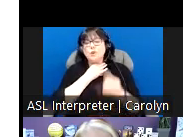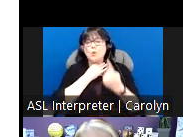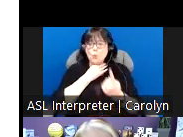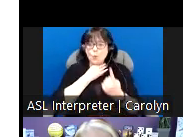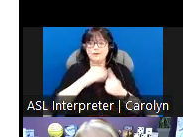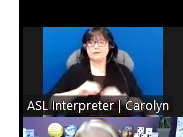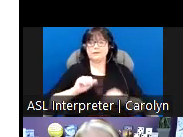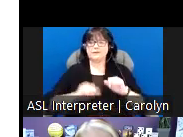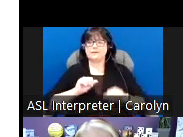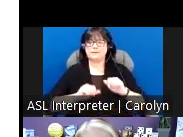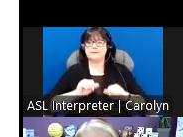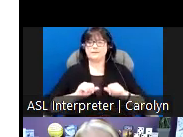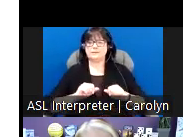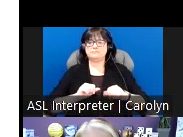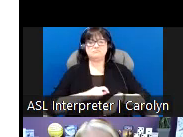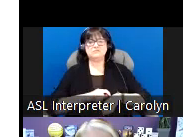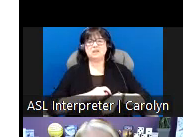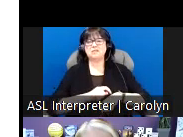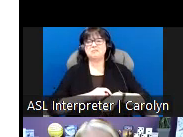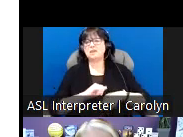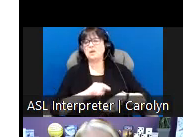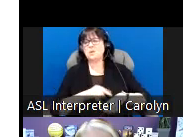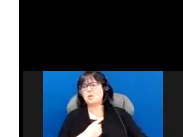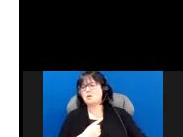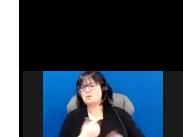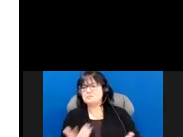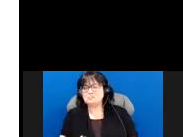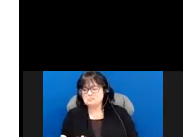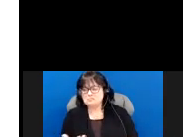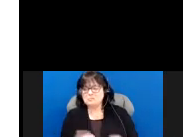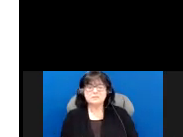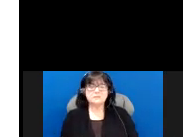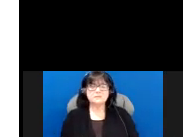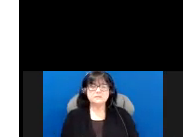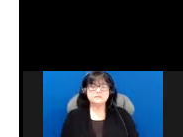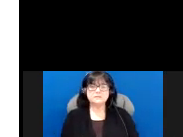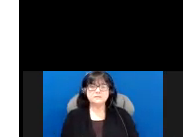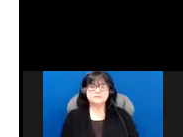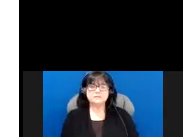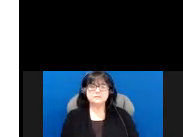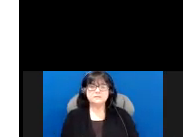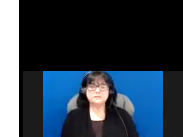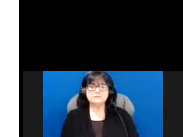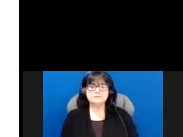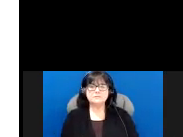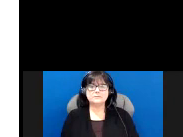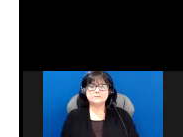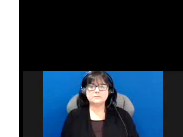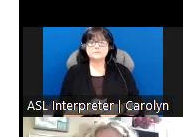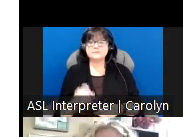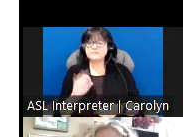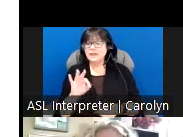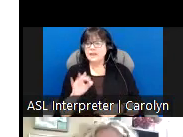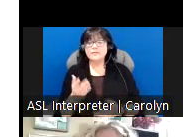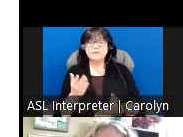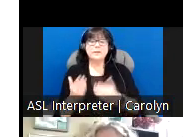assessment, given that, assuming that the person doing it is maybe at a